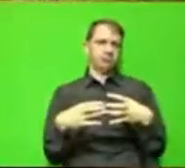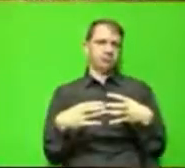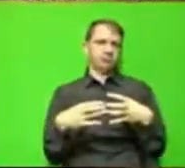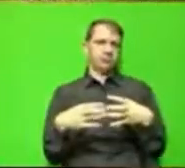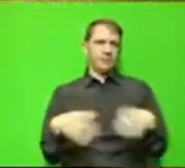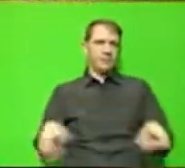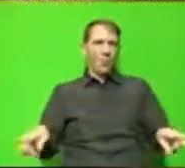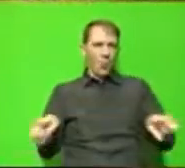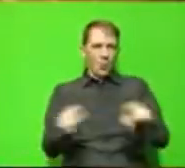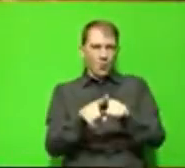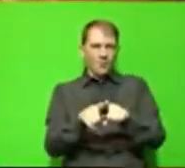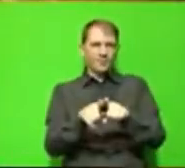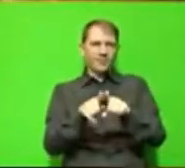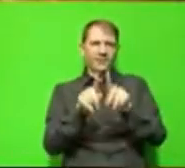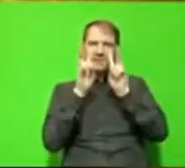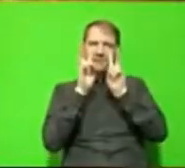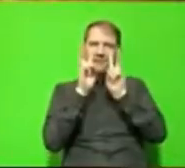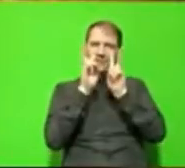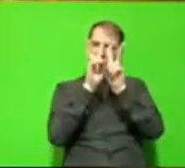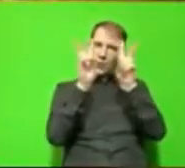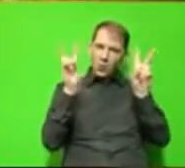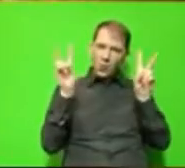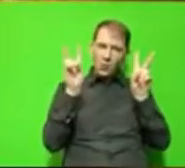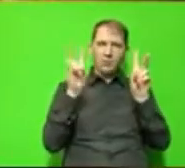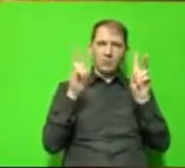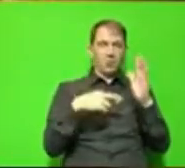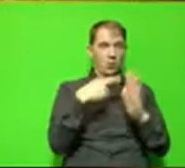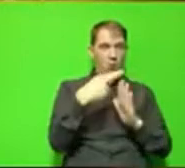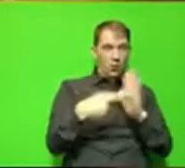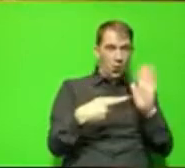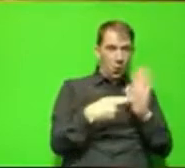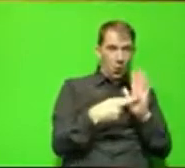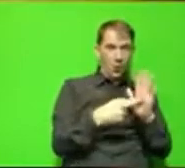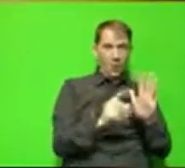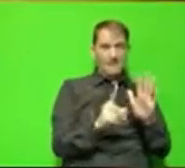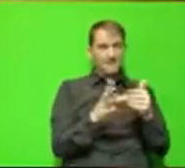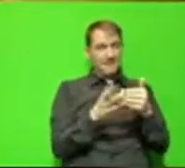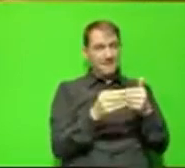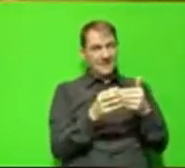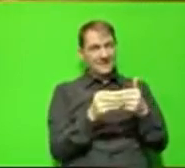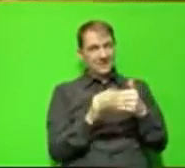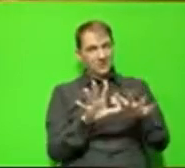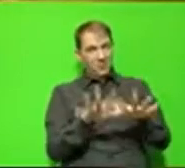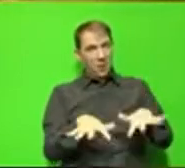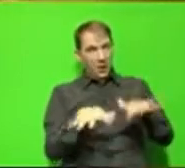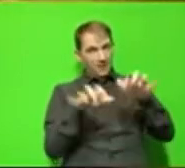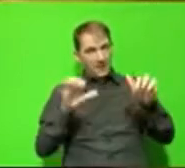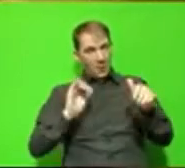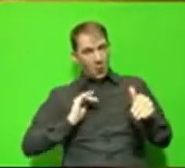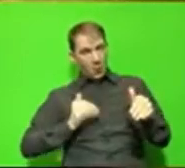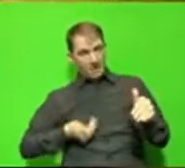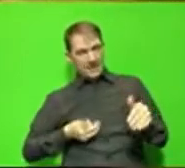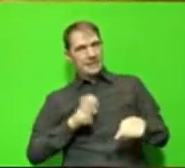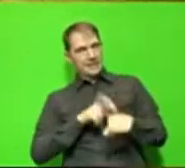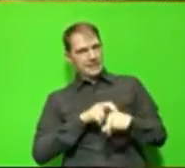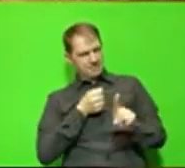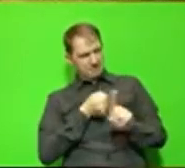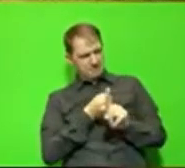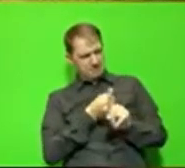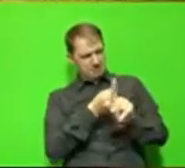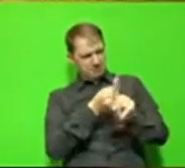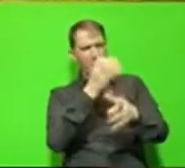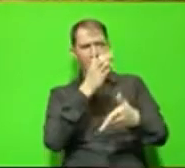invaluable role women parliamentarians must play in shaping a more just, equitable and sustainable